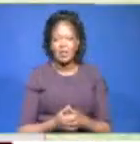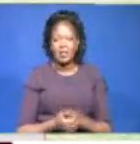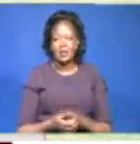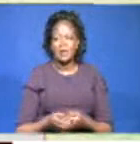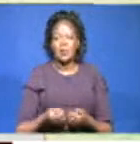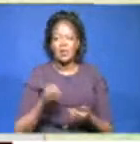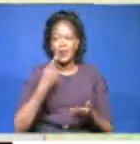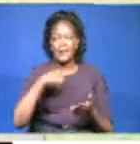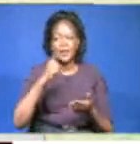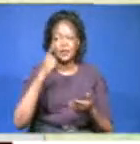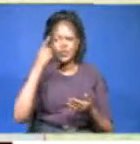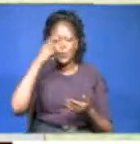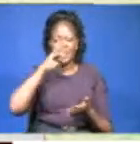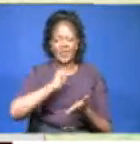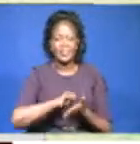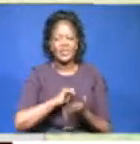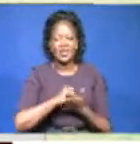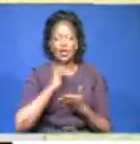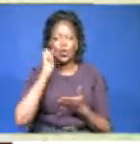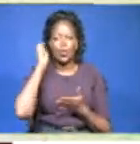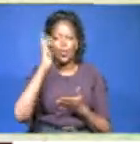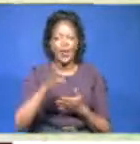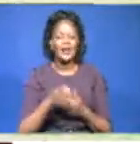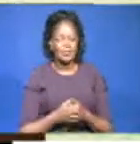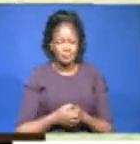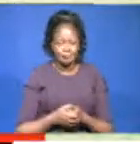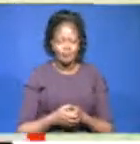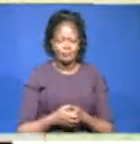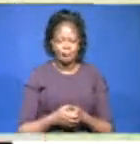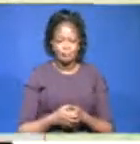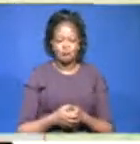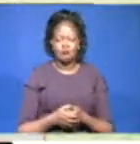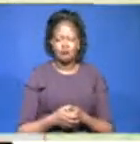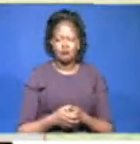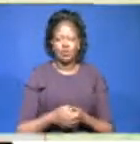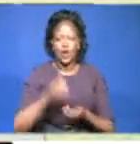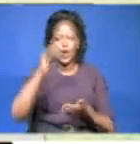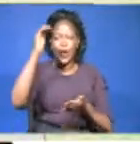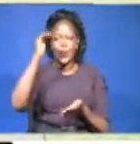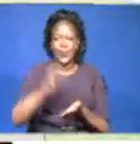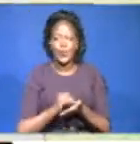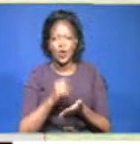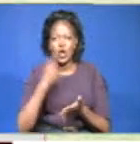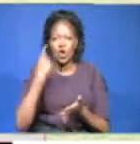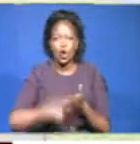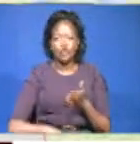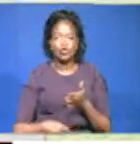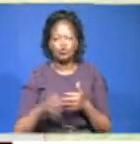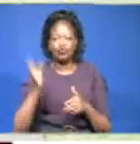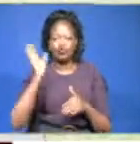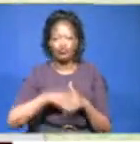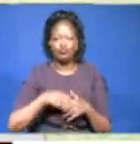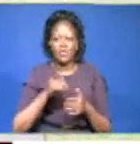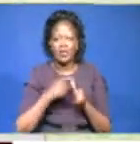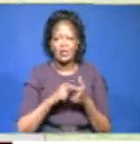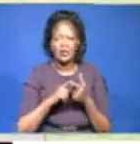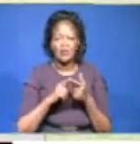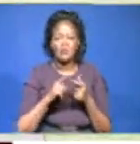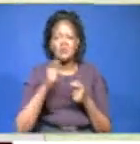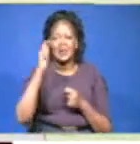that could put at the forefront in the aspect of reducing the prices of the sanitary towels, it will be very key,